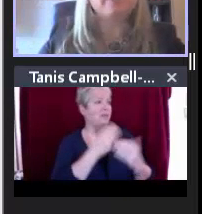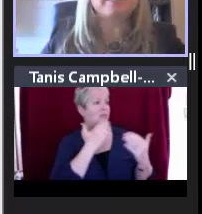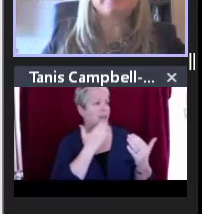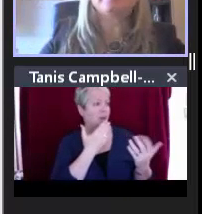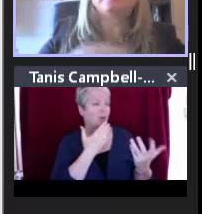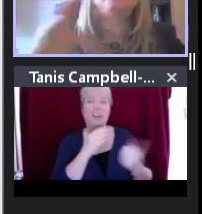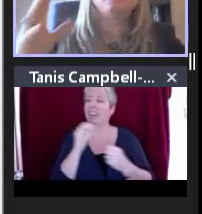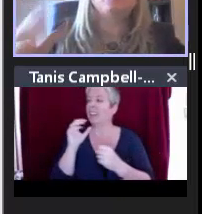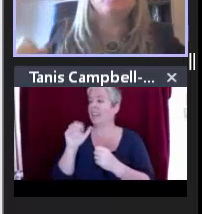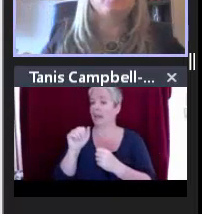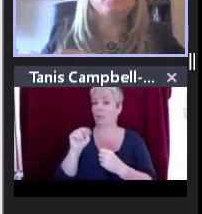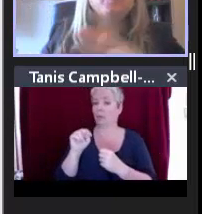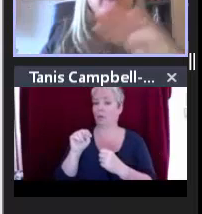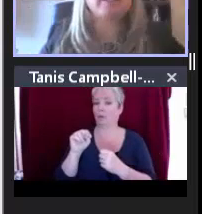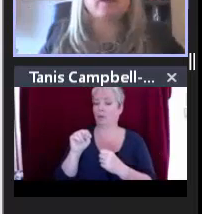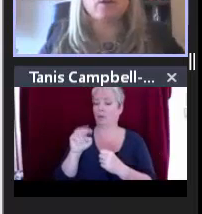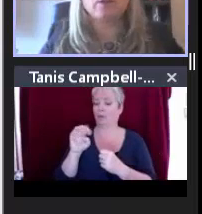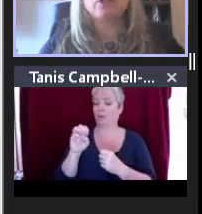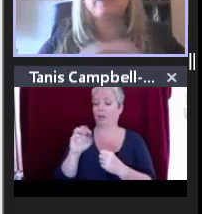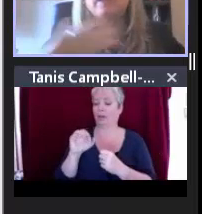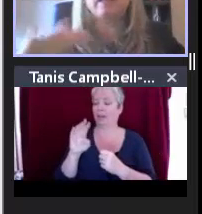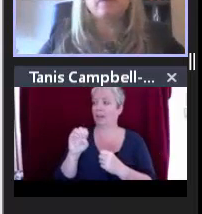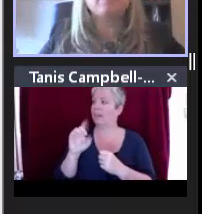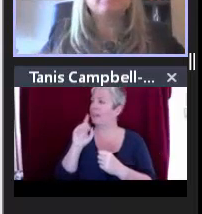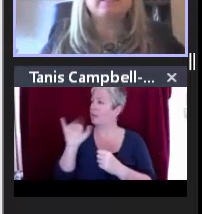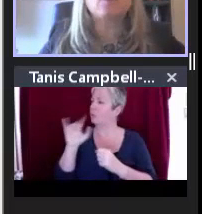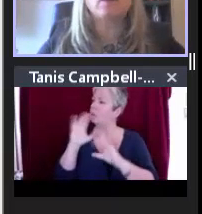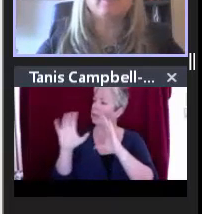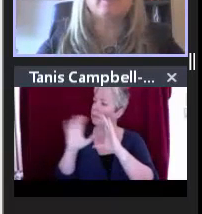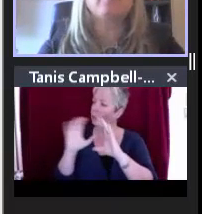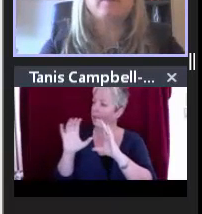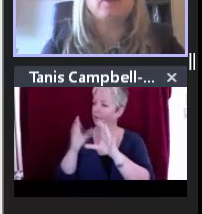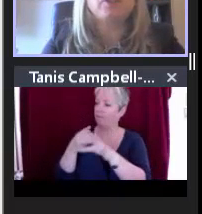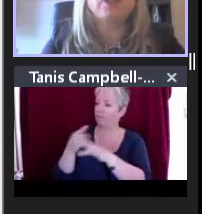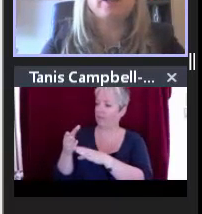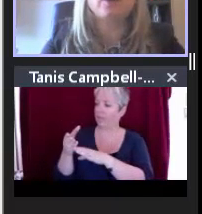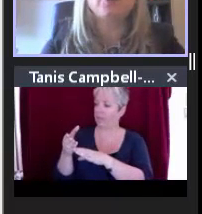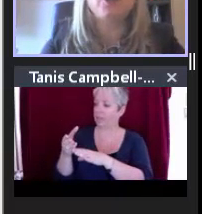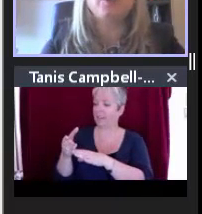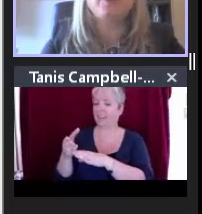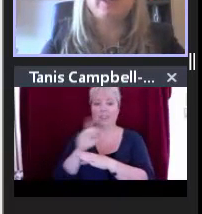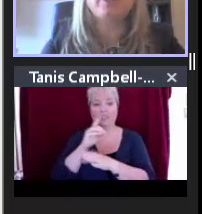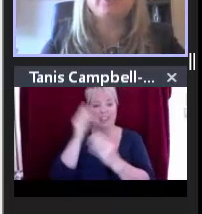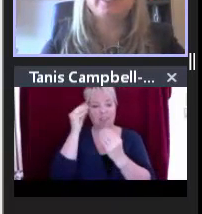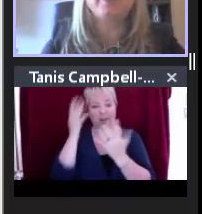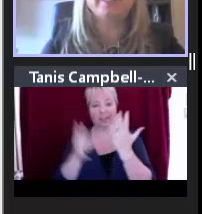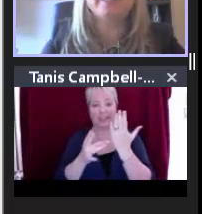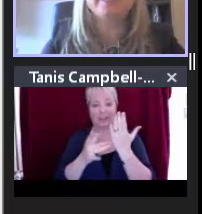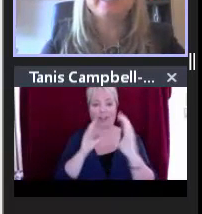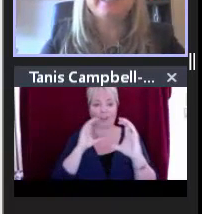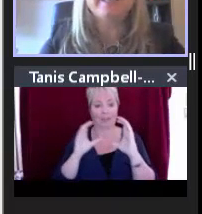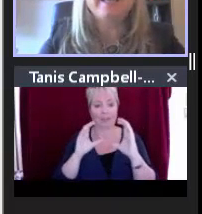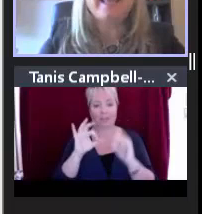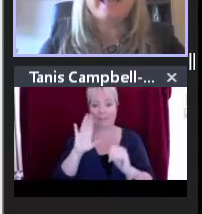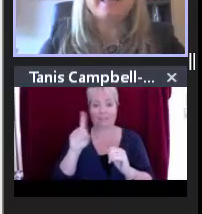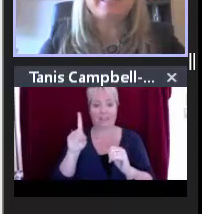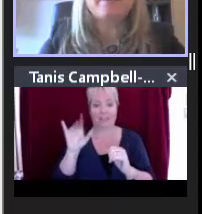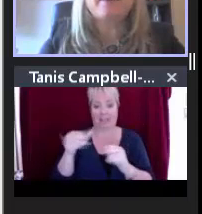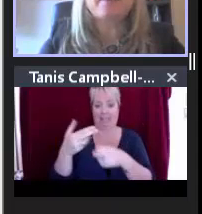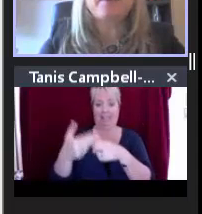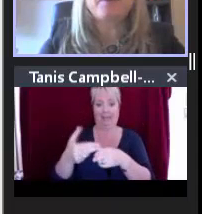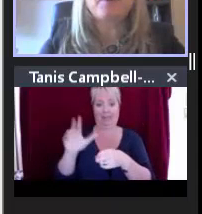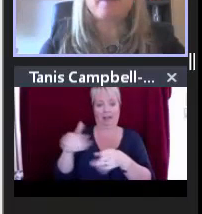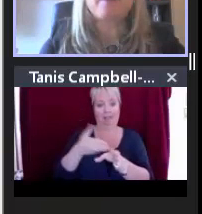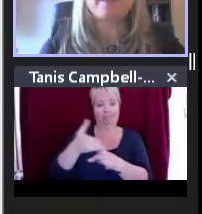communications field, isn't it? You know, you're doing the technology, but it really is called the information technology communications field.